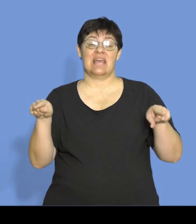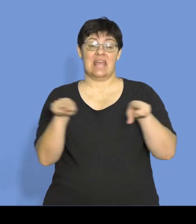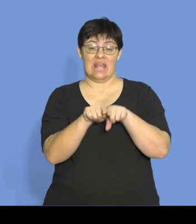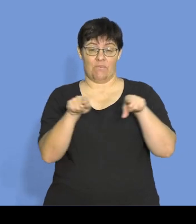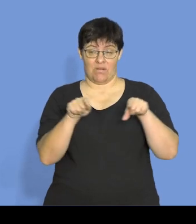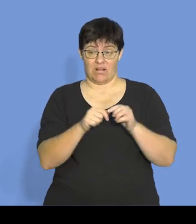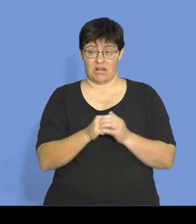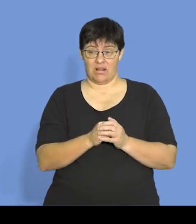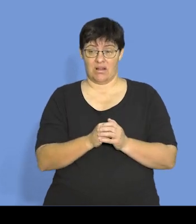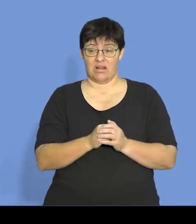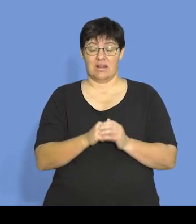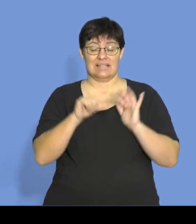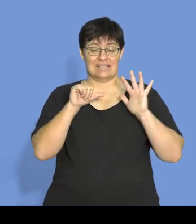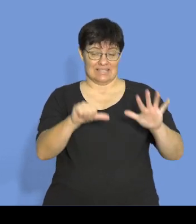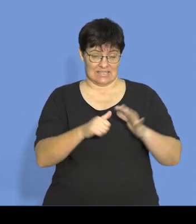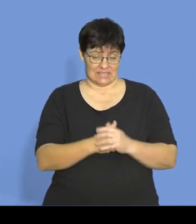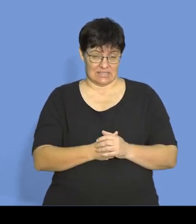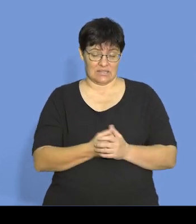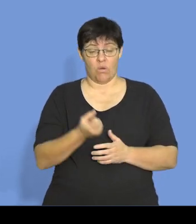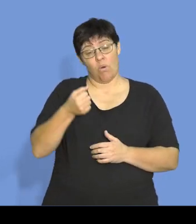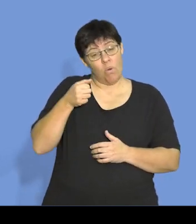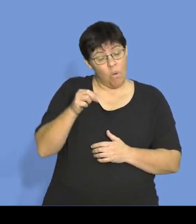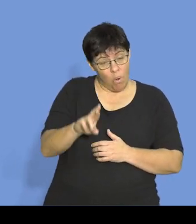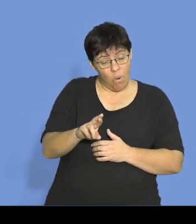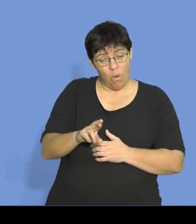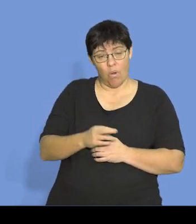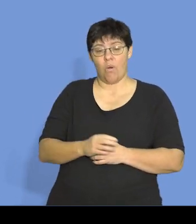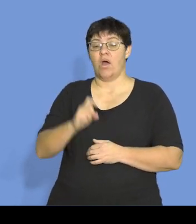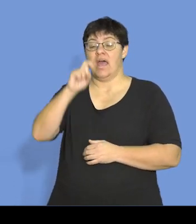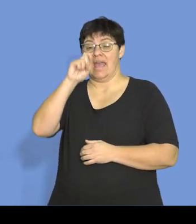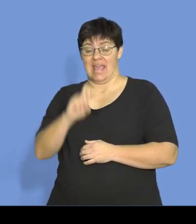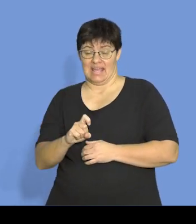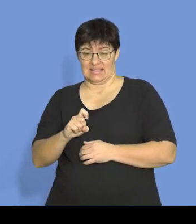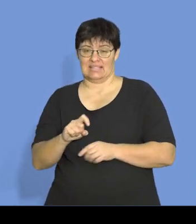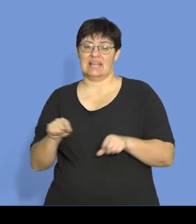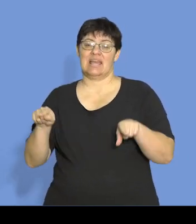equal to 6 or